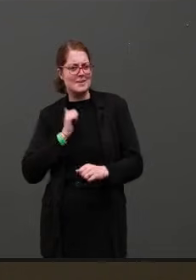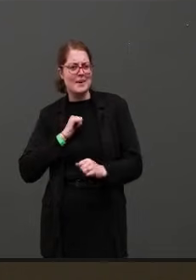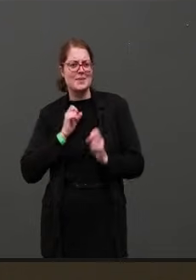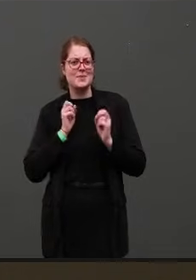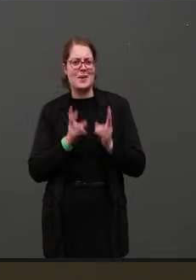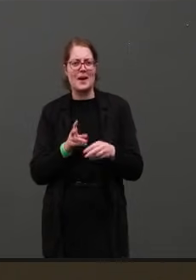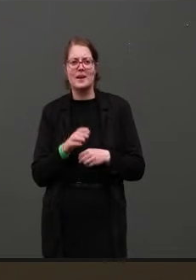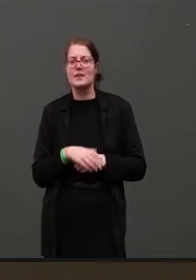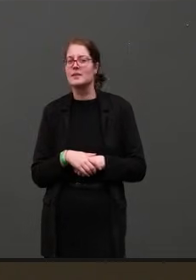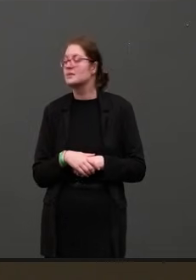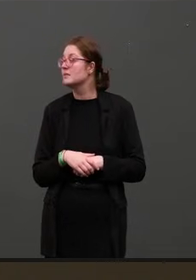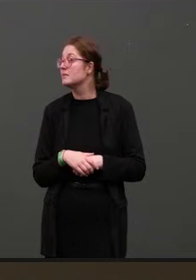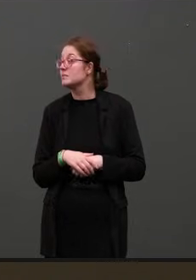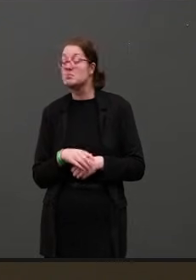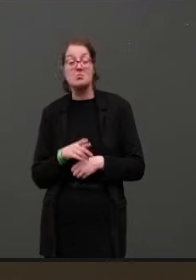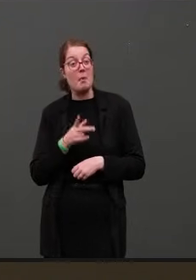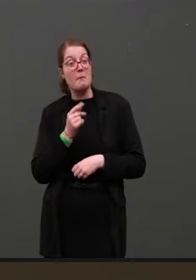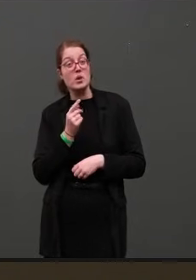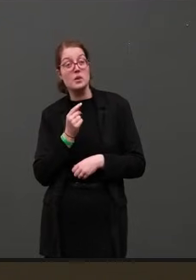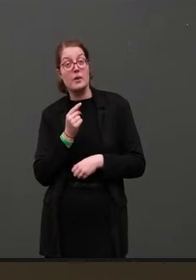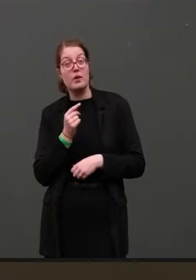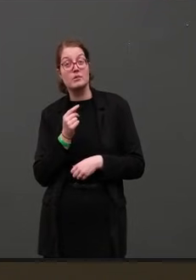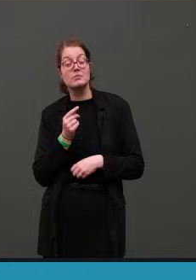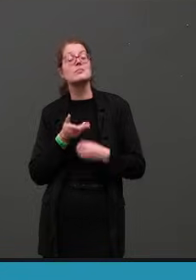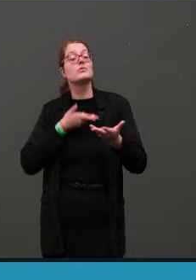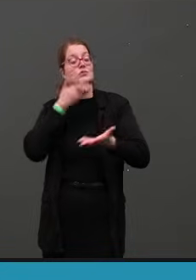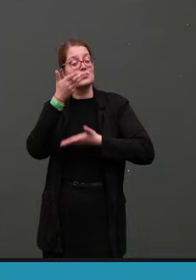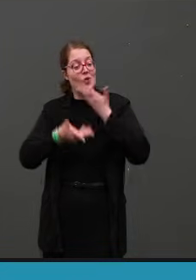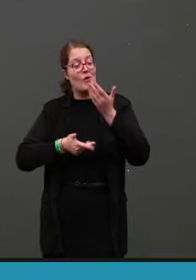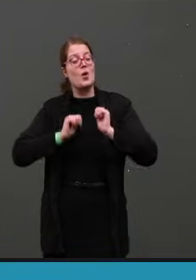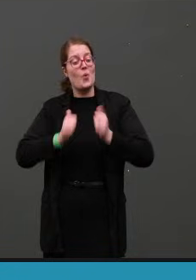that, you will tell a great story. Thank you.